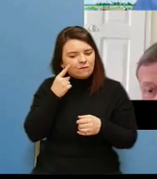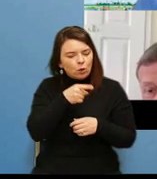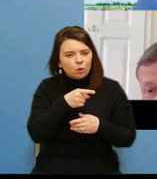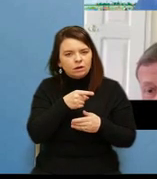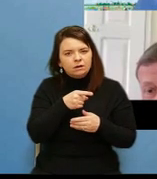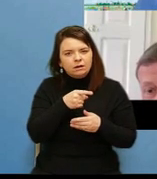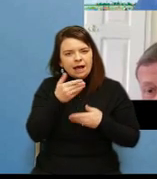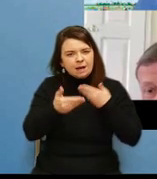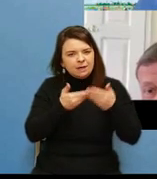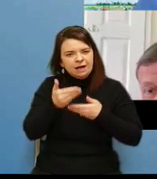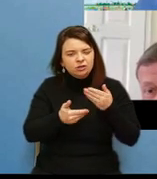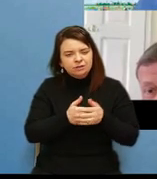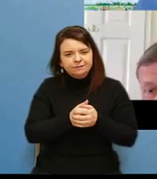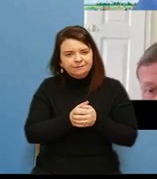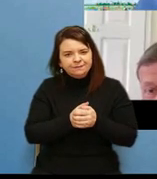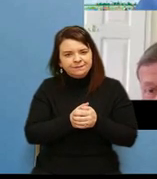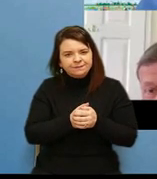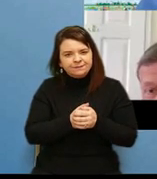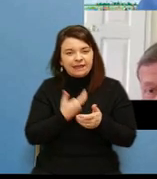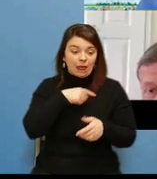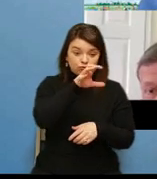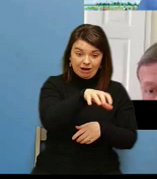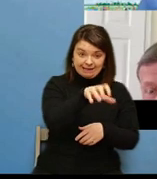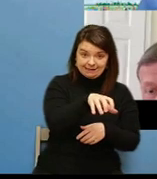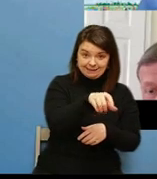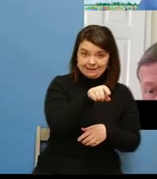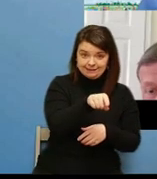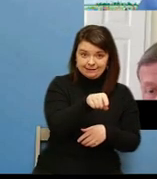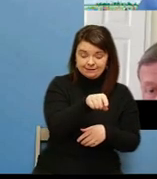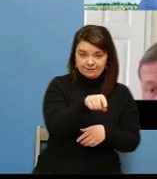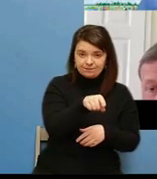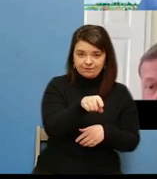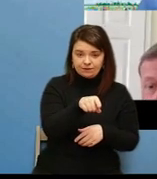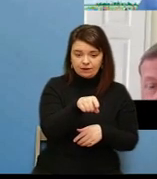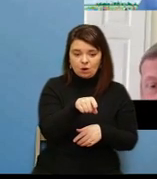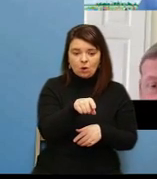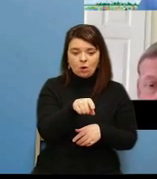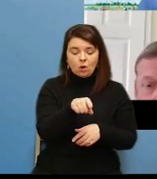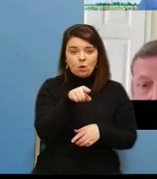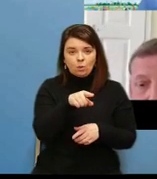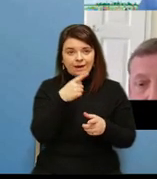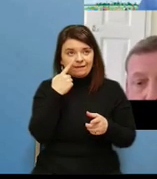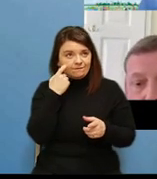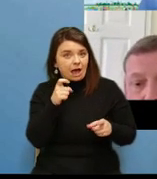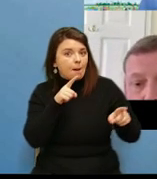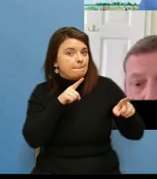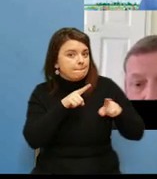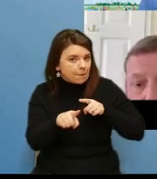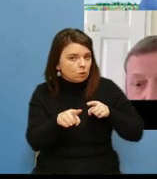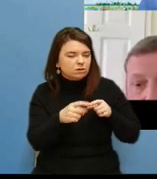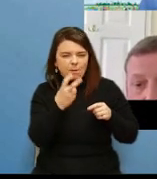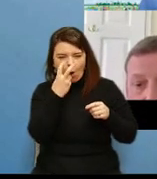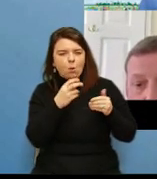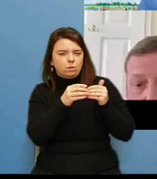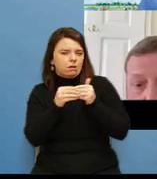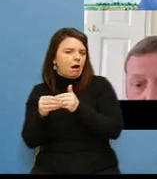ADs to see if that is an explanation. In the practices that we managed to turn around, we found